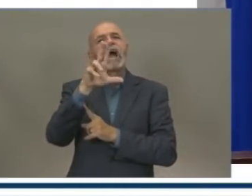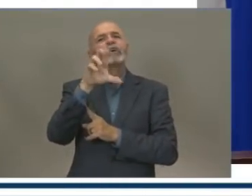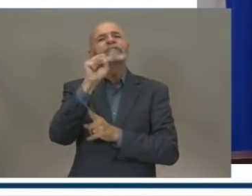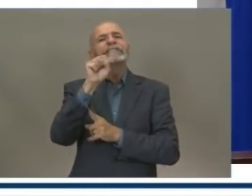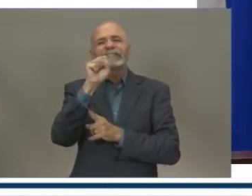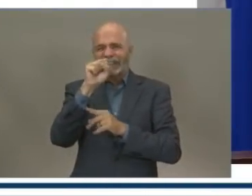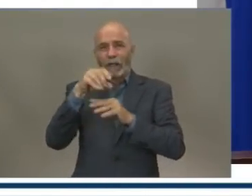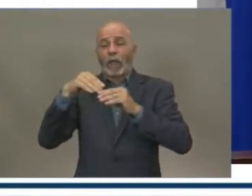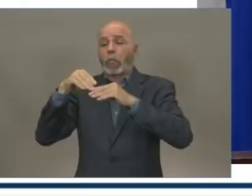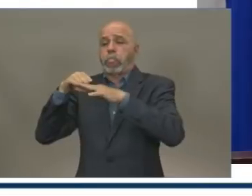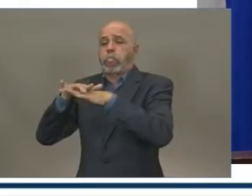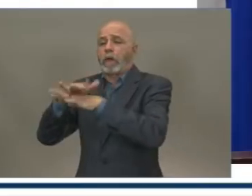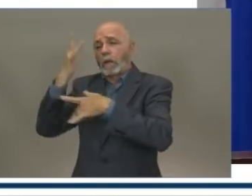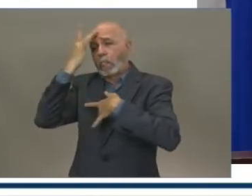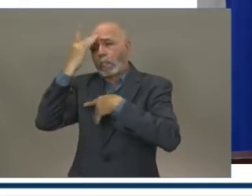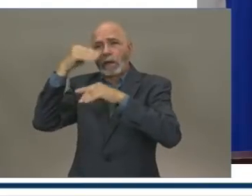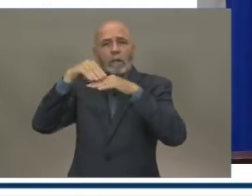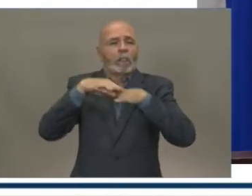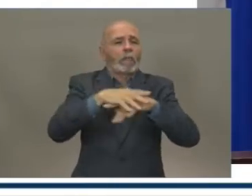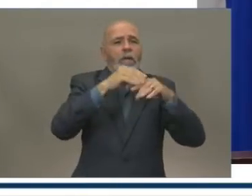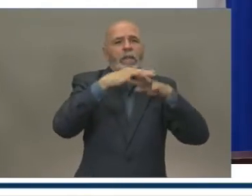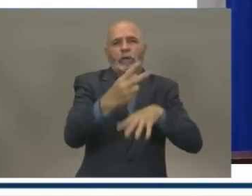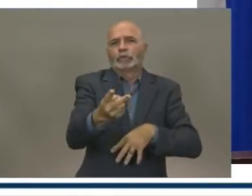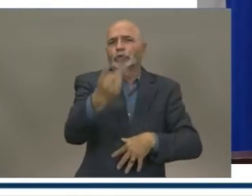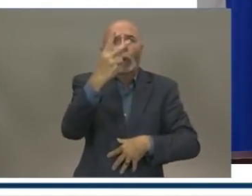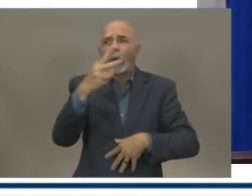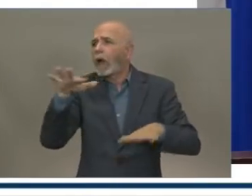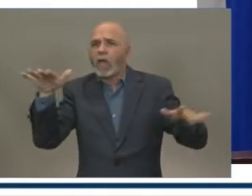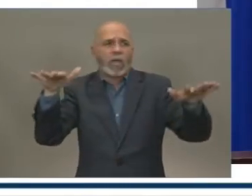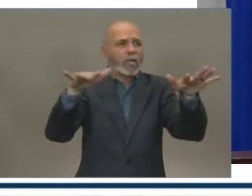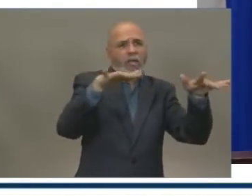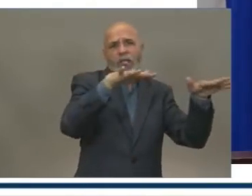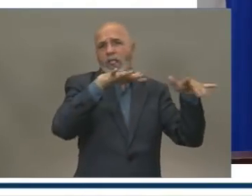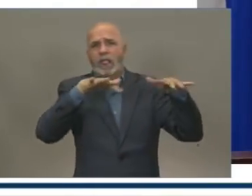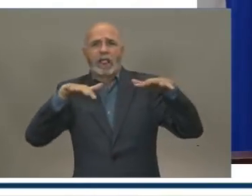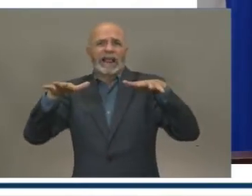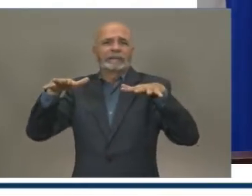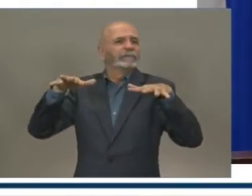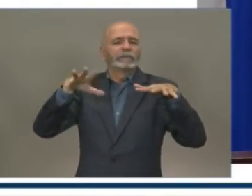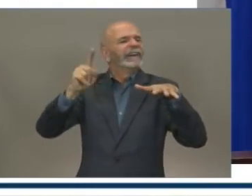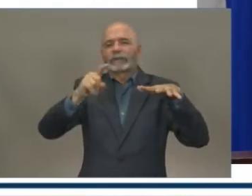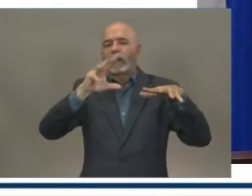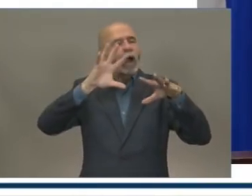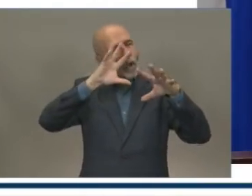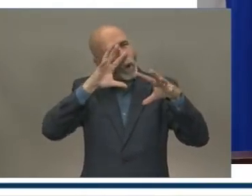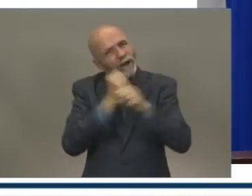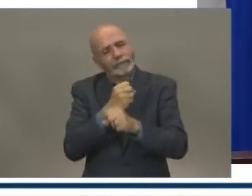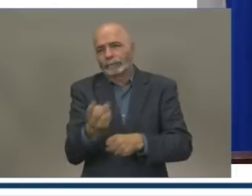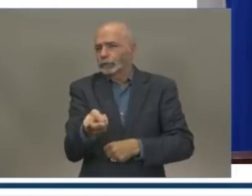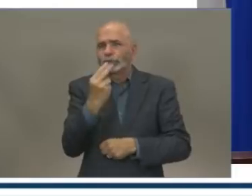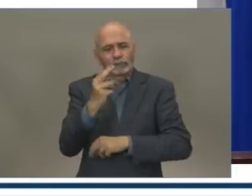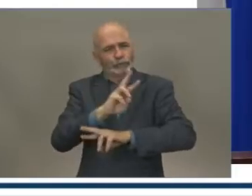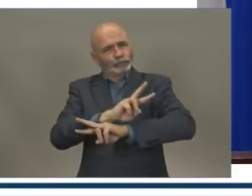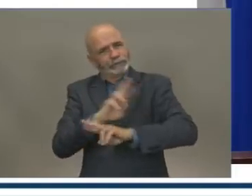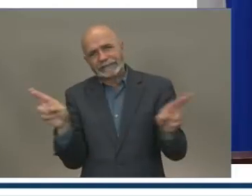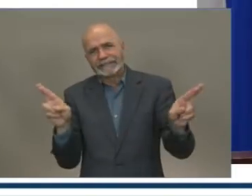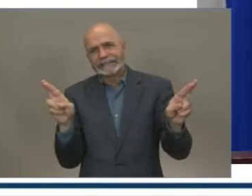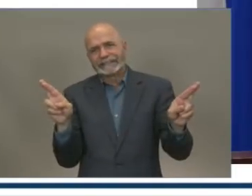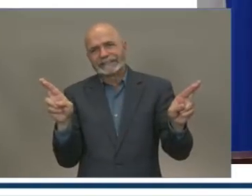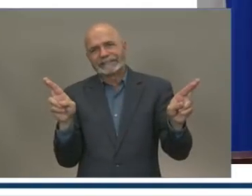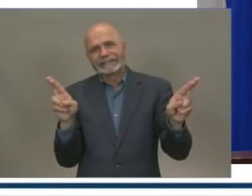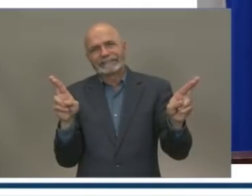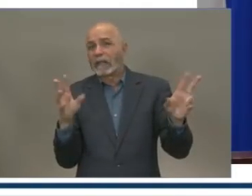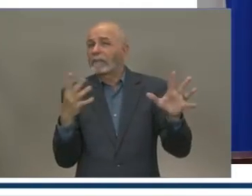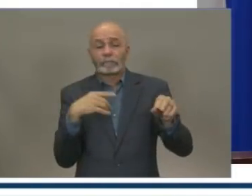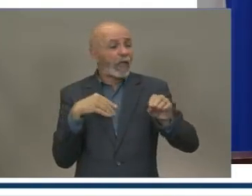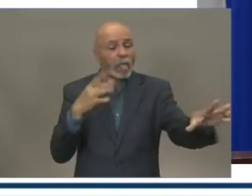what's going to happen, but we have to be prepared that we're going to get a resurgence of the flu virus, and there